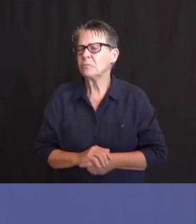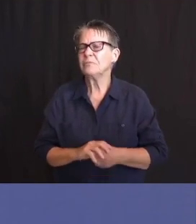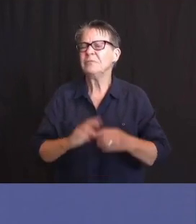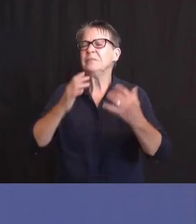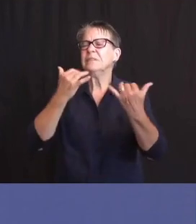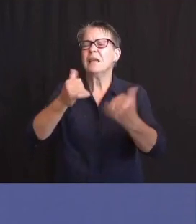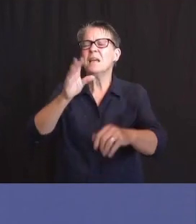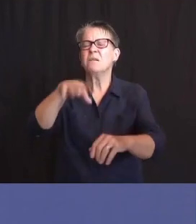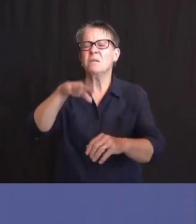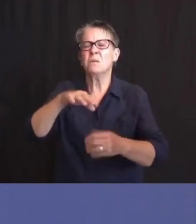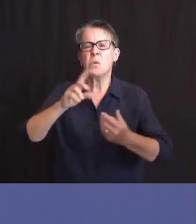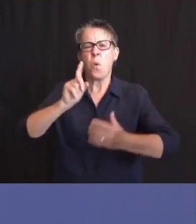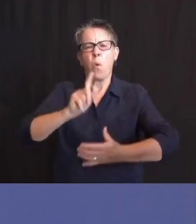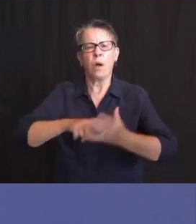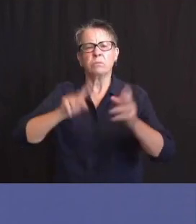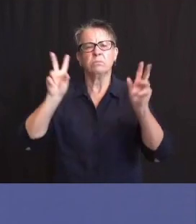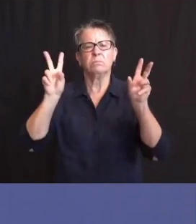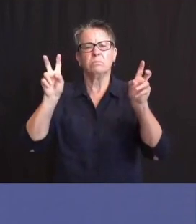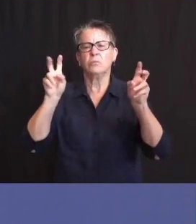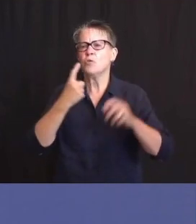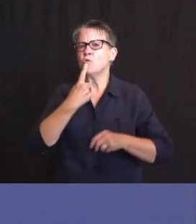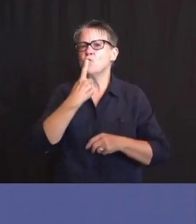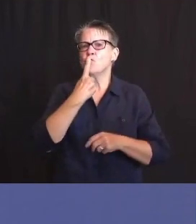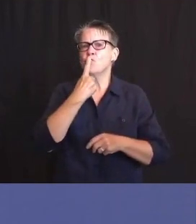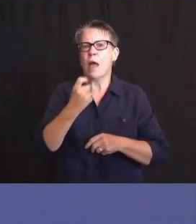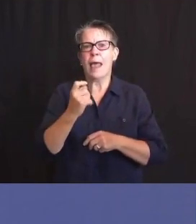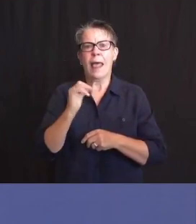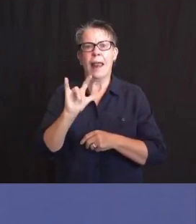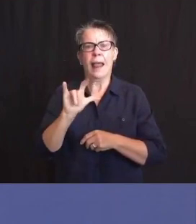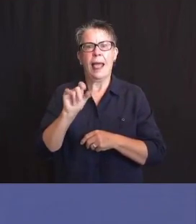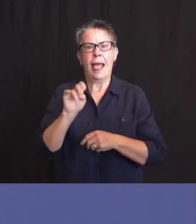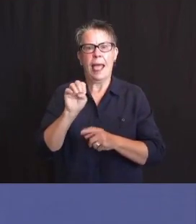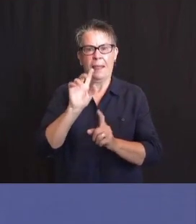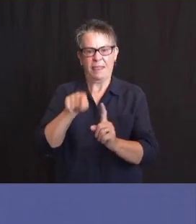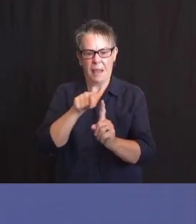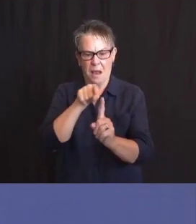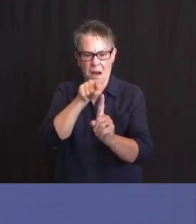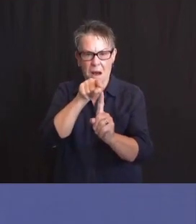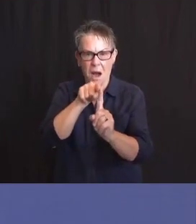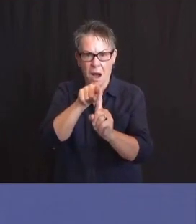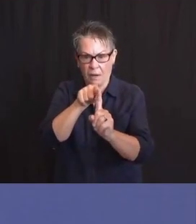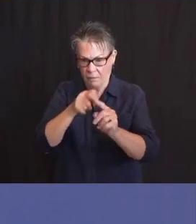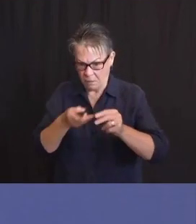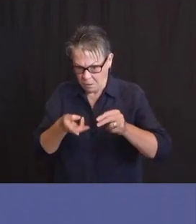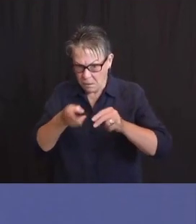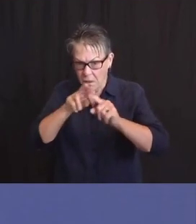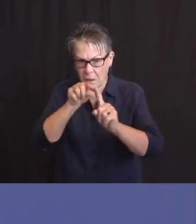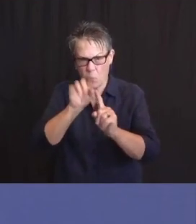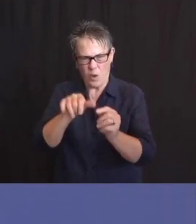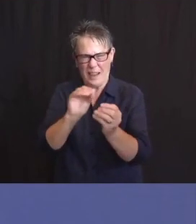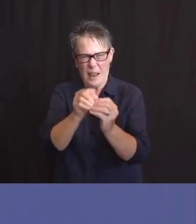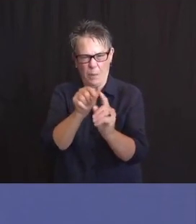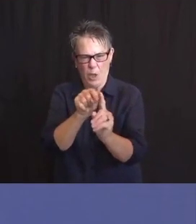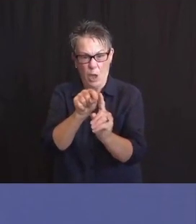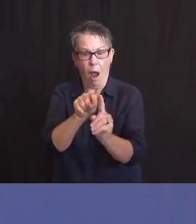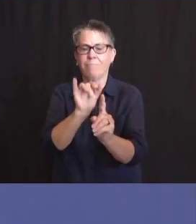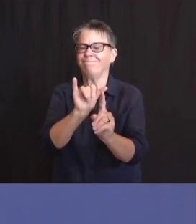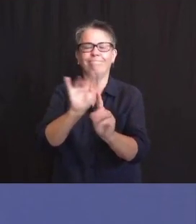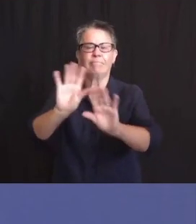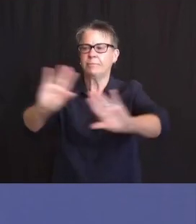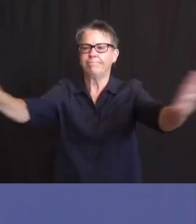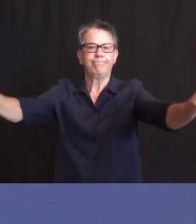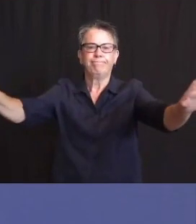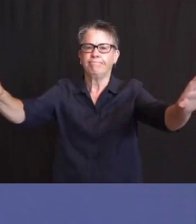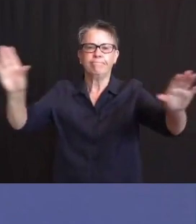would trigger potential policy or enforcement steps? I think you should assume